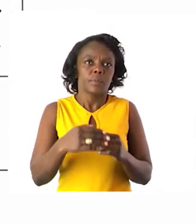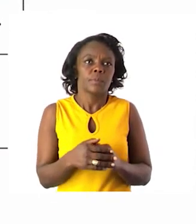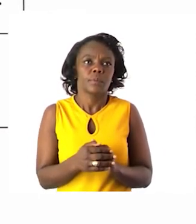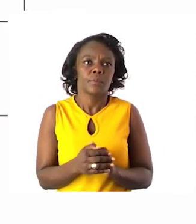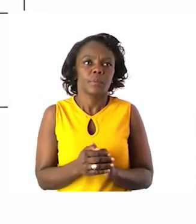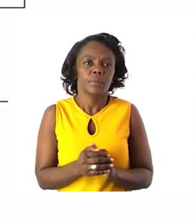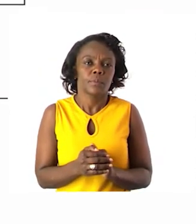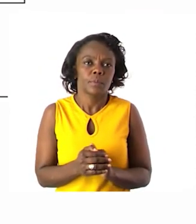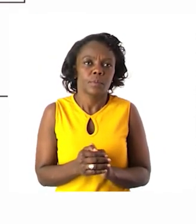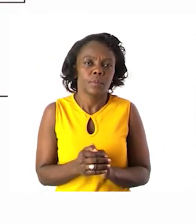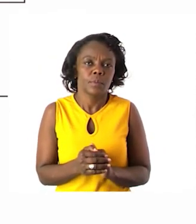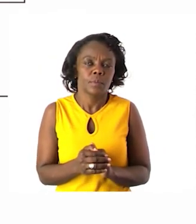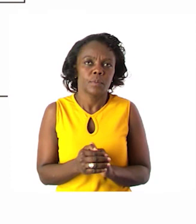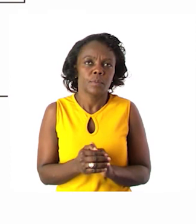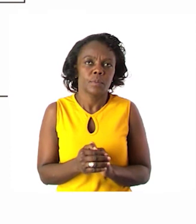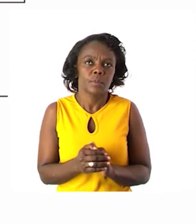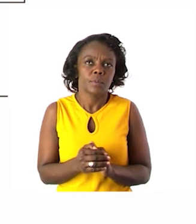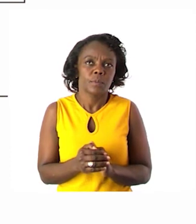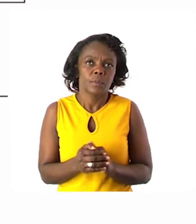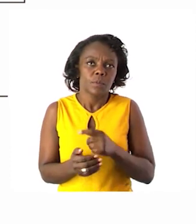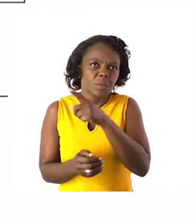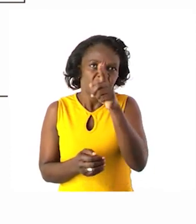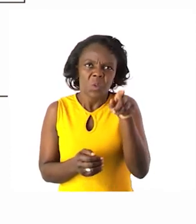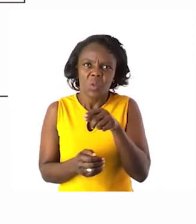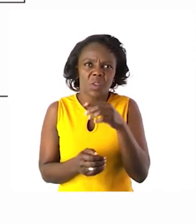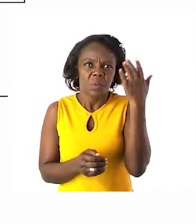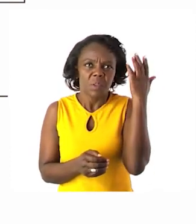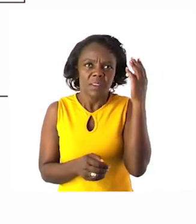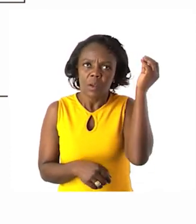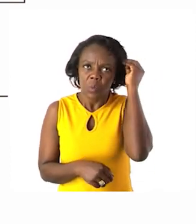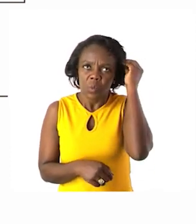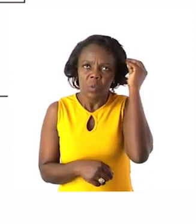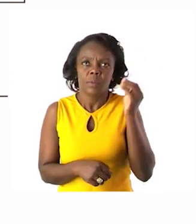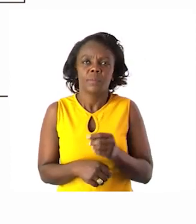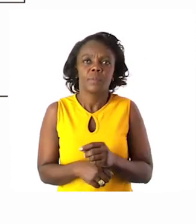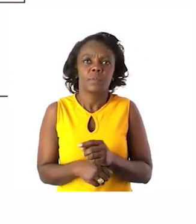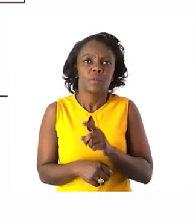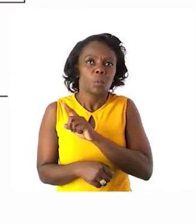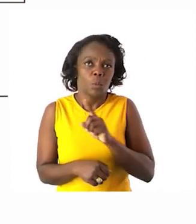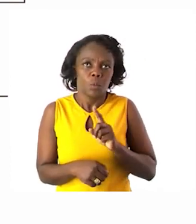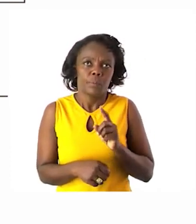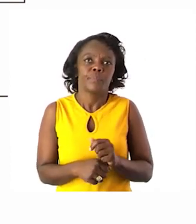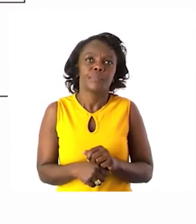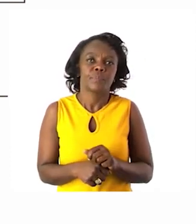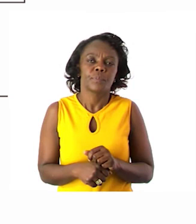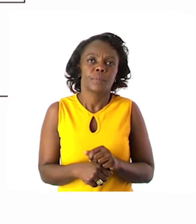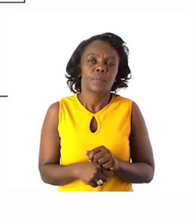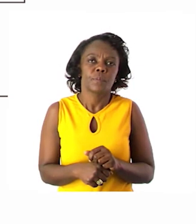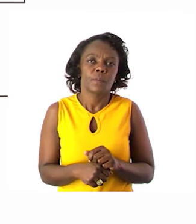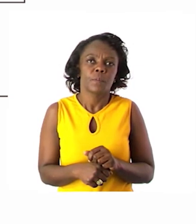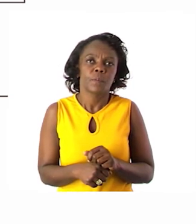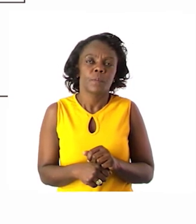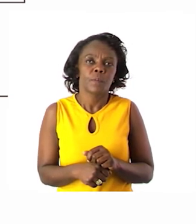do it as well. We have already learned about these pictures on page 11, remember? So now I just want